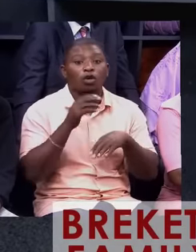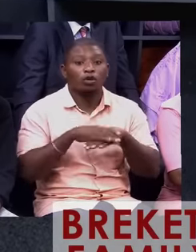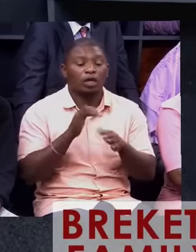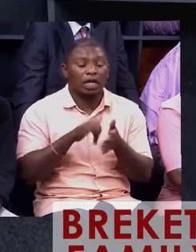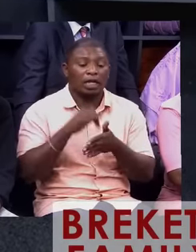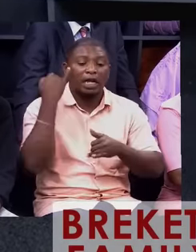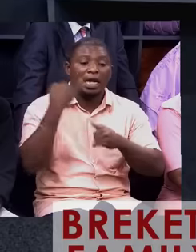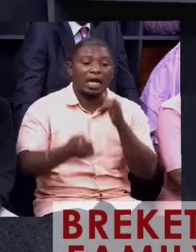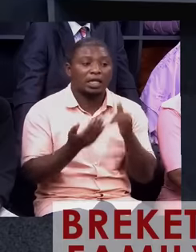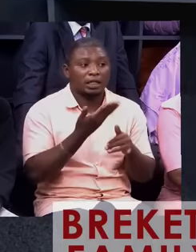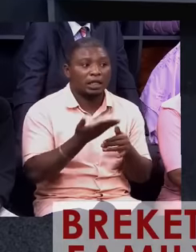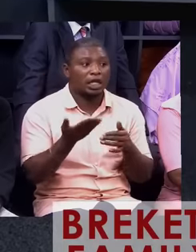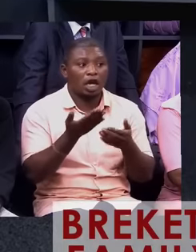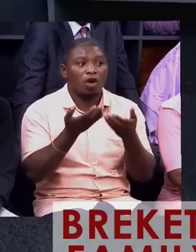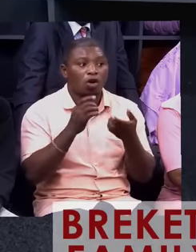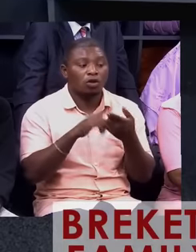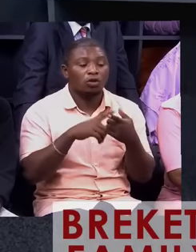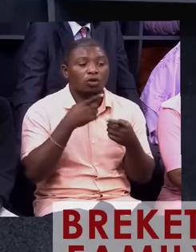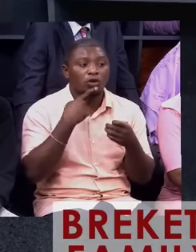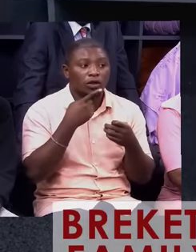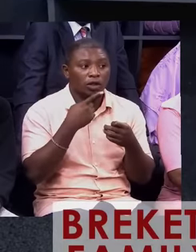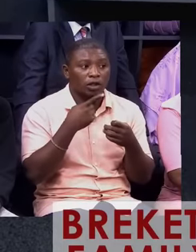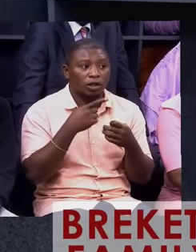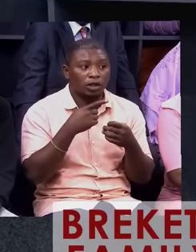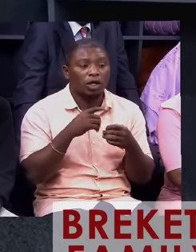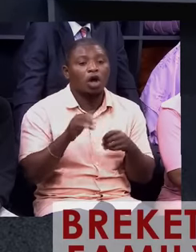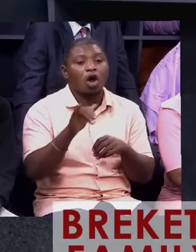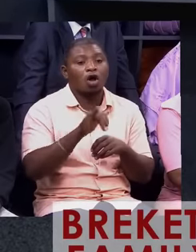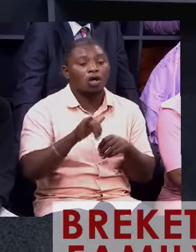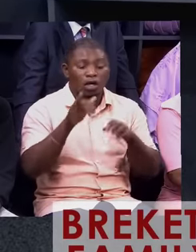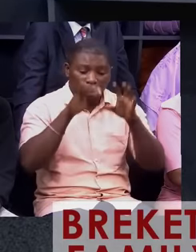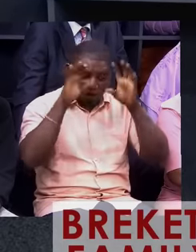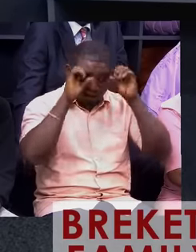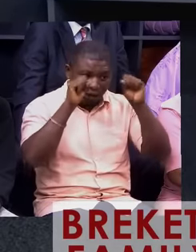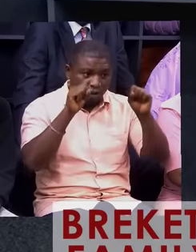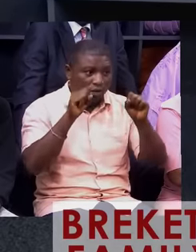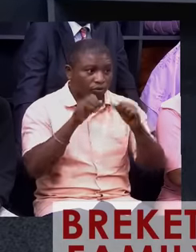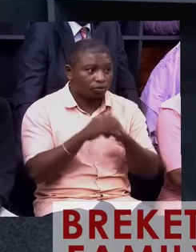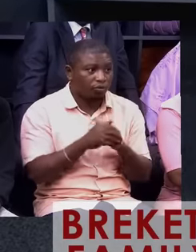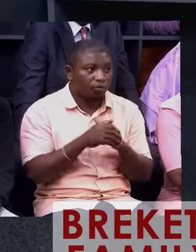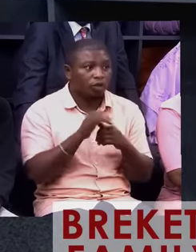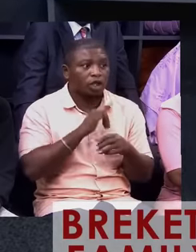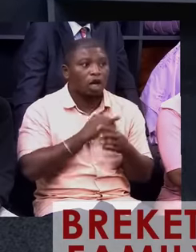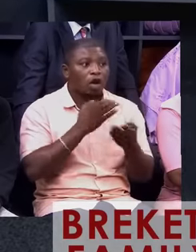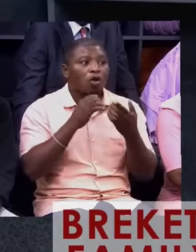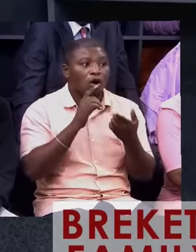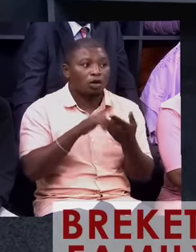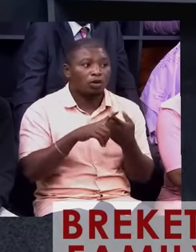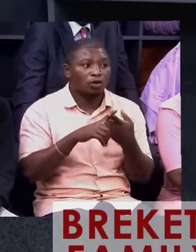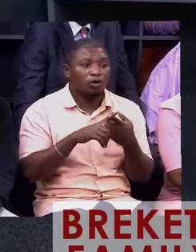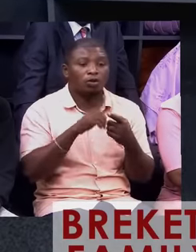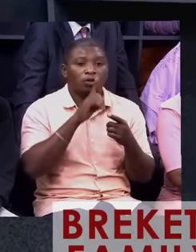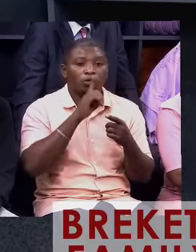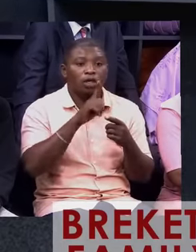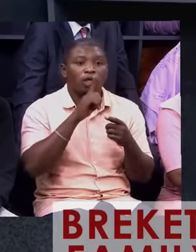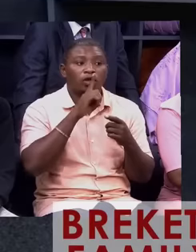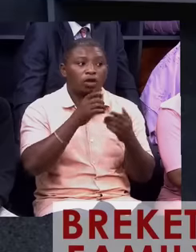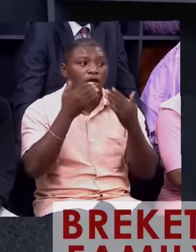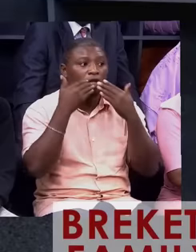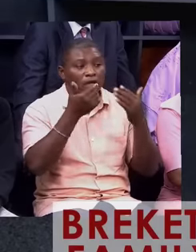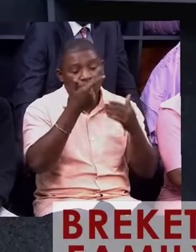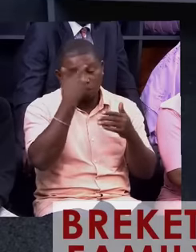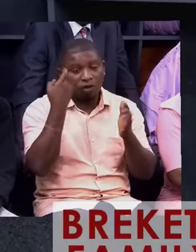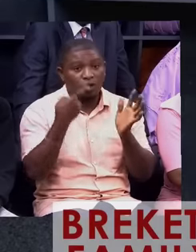say honorable um president um ordinary president I want to really really thank you because this your